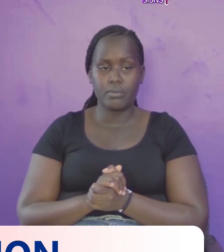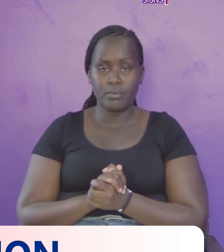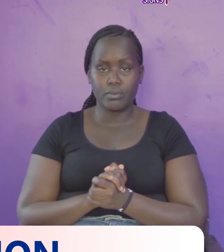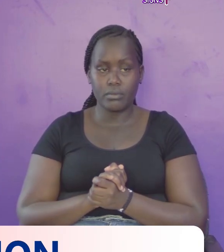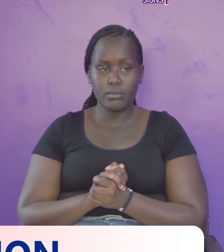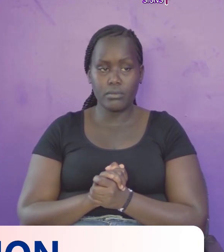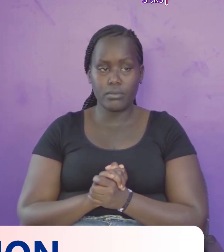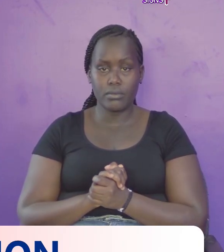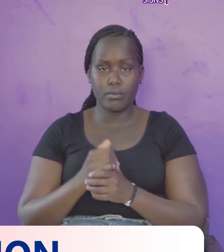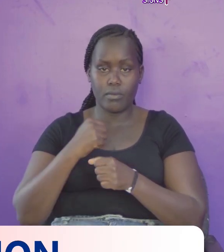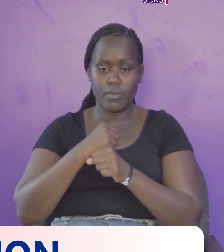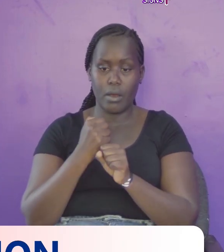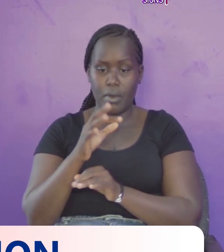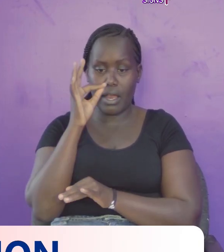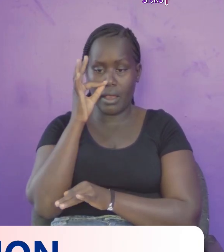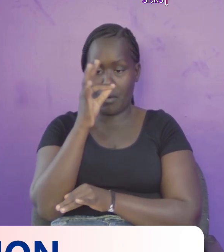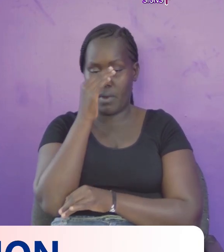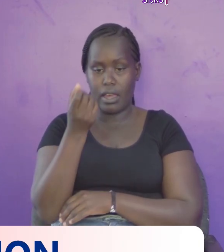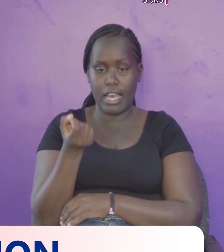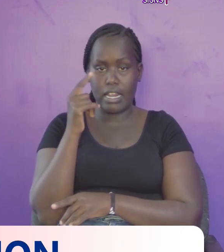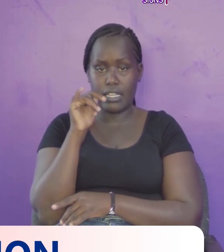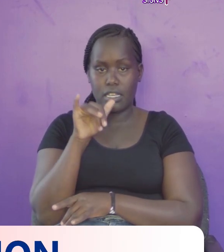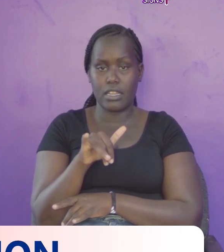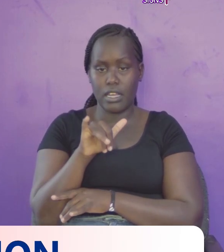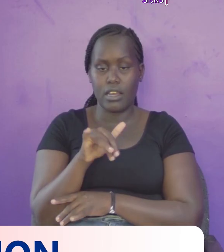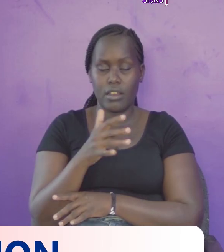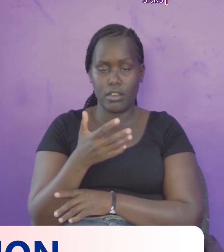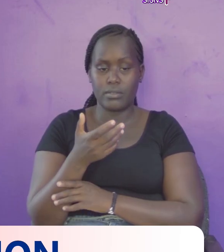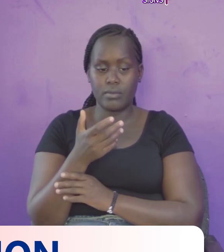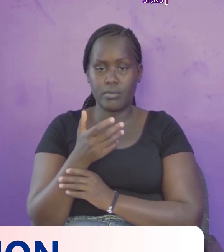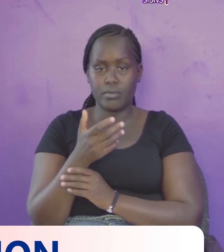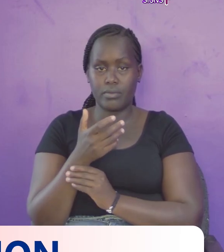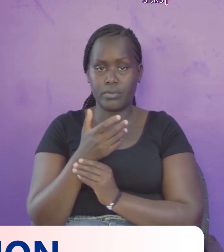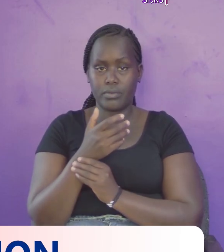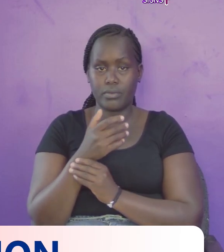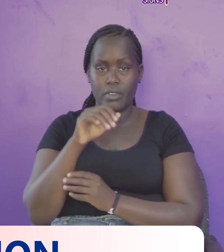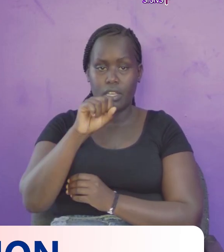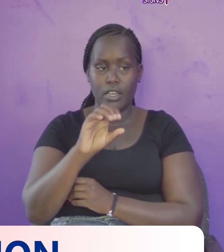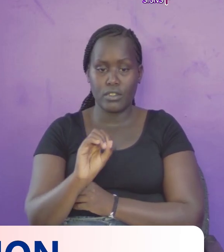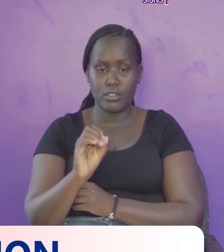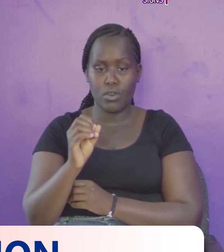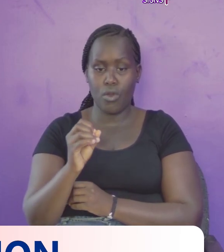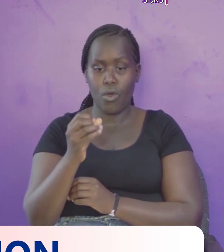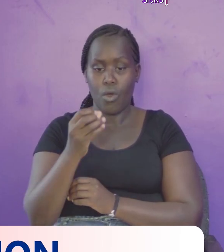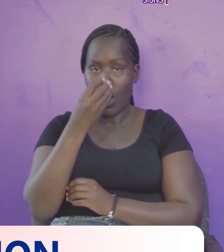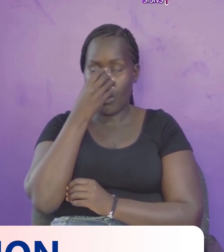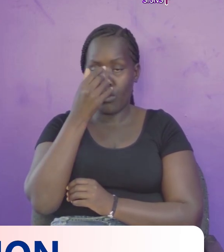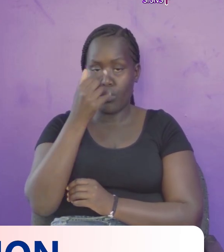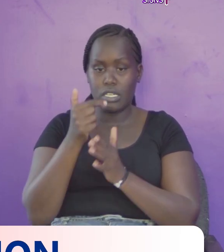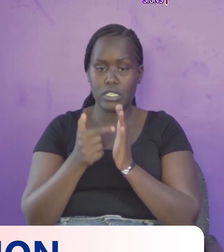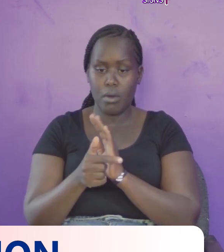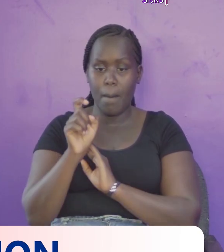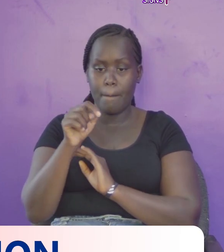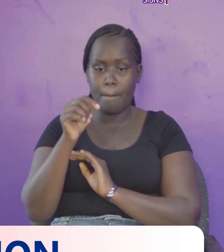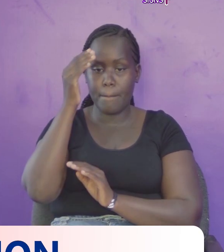he had to make Kibaki understand that they are not fools. So Ruto alisema watajua